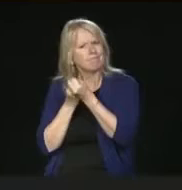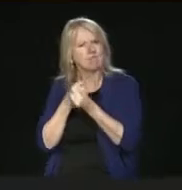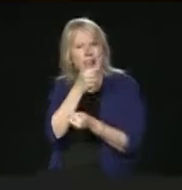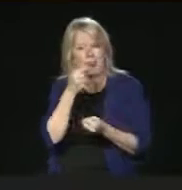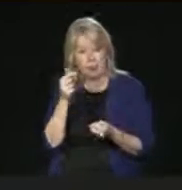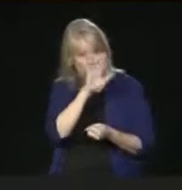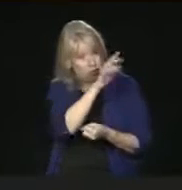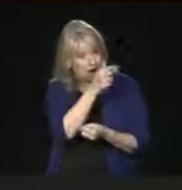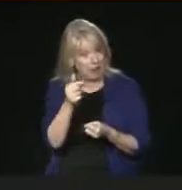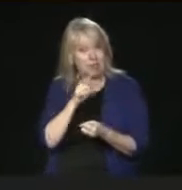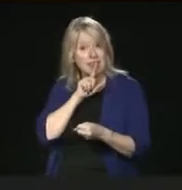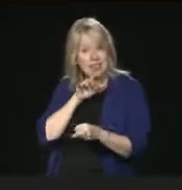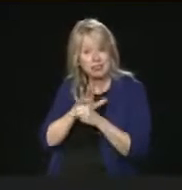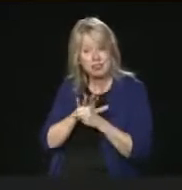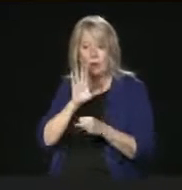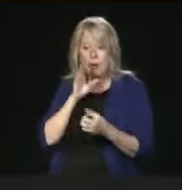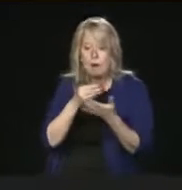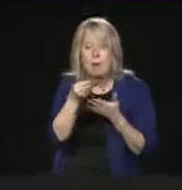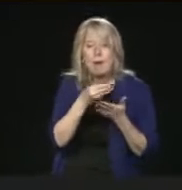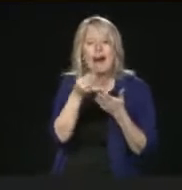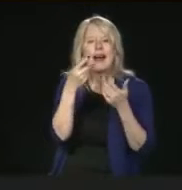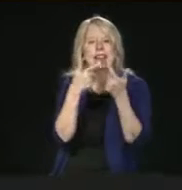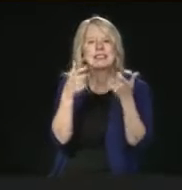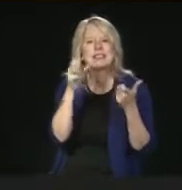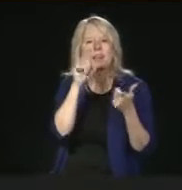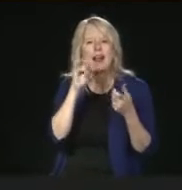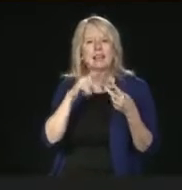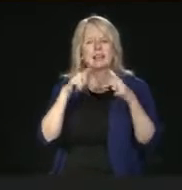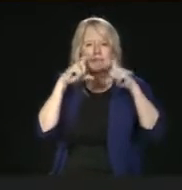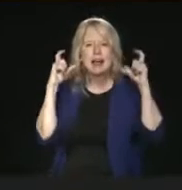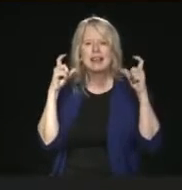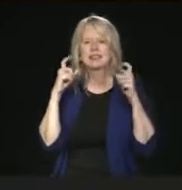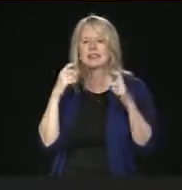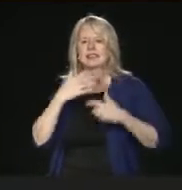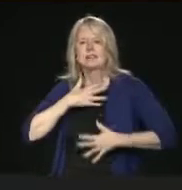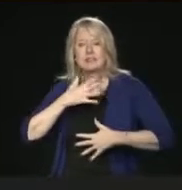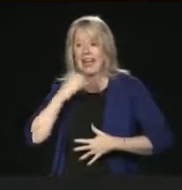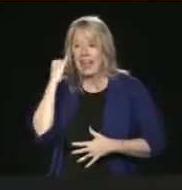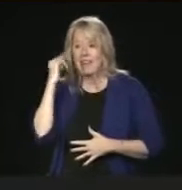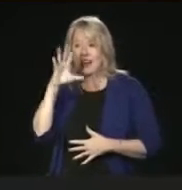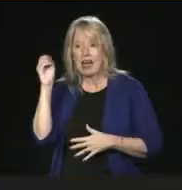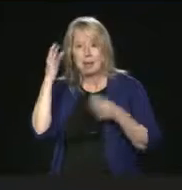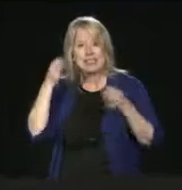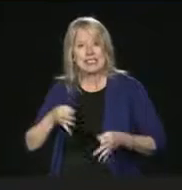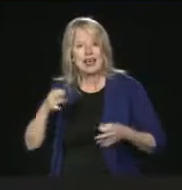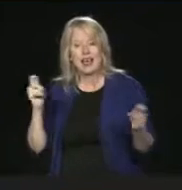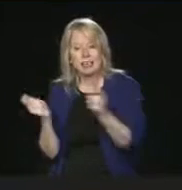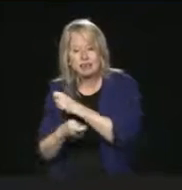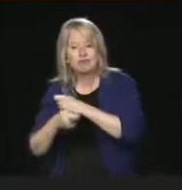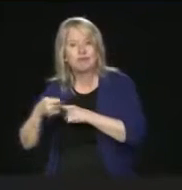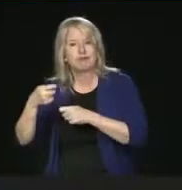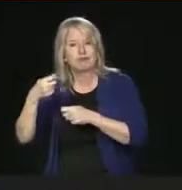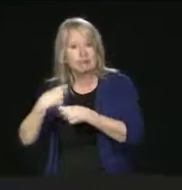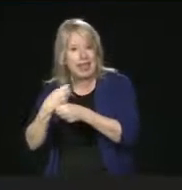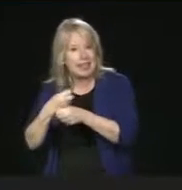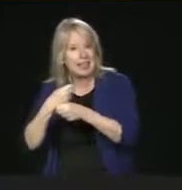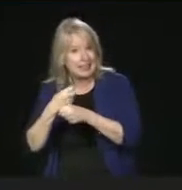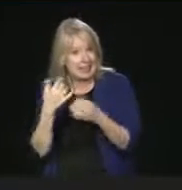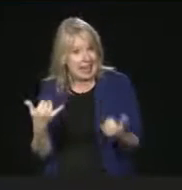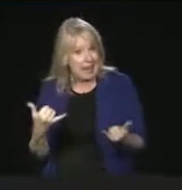it will buy supplies like masks and ventilators if companies start producing them immediately?